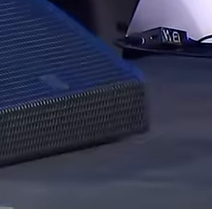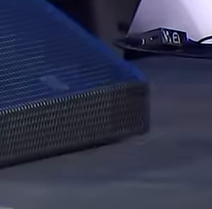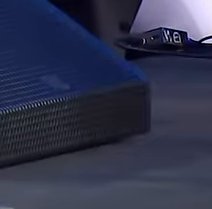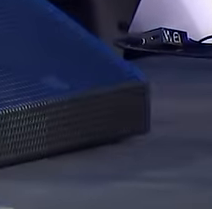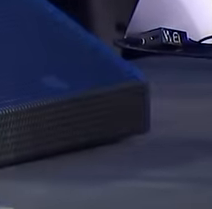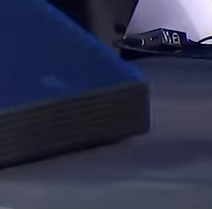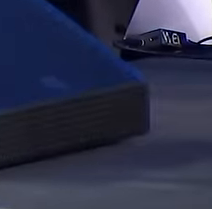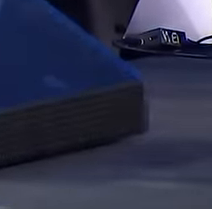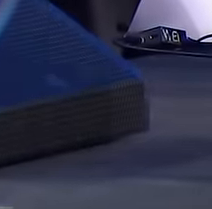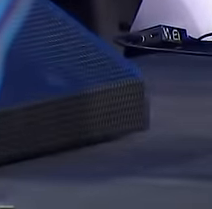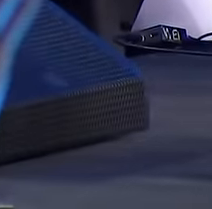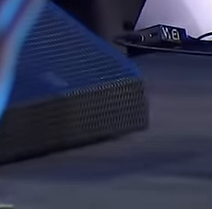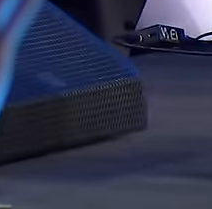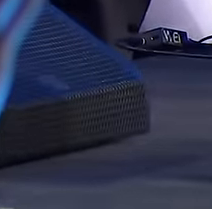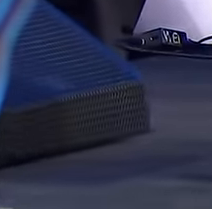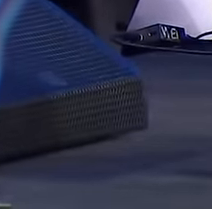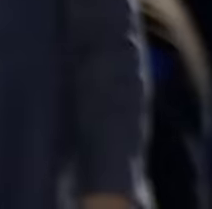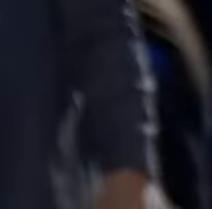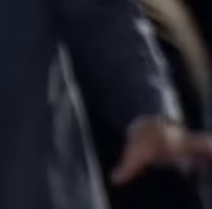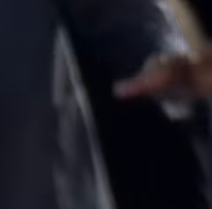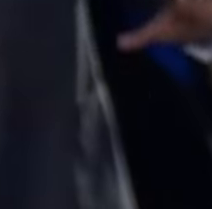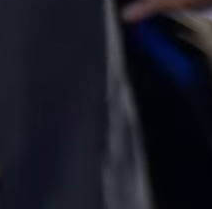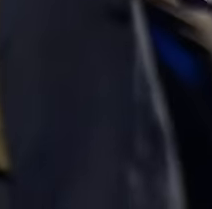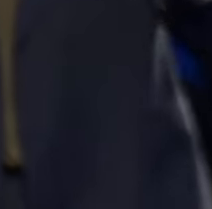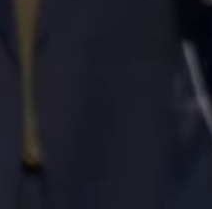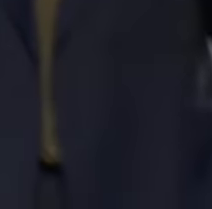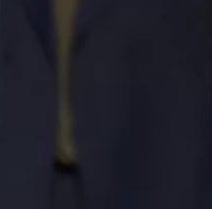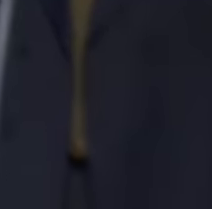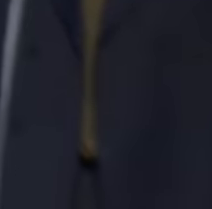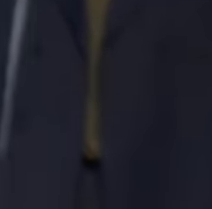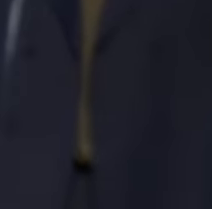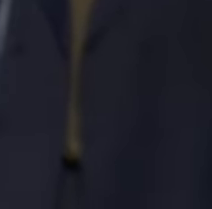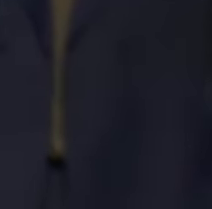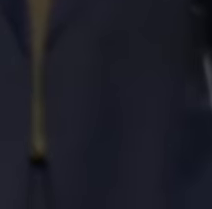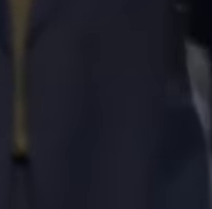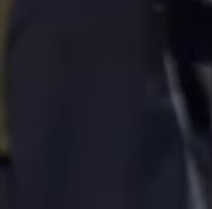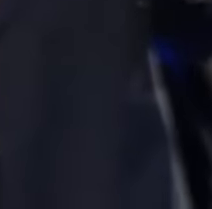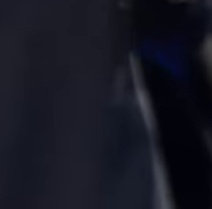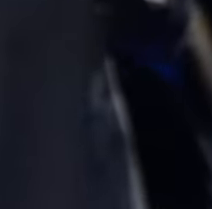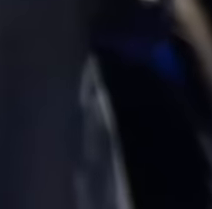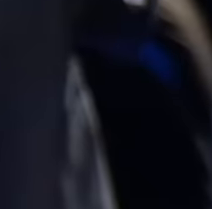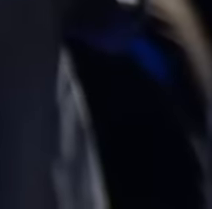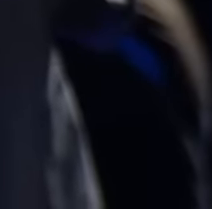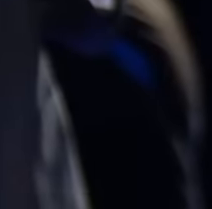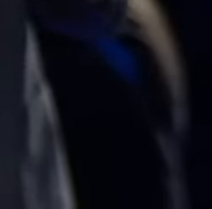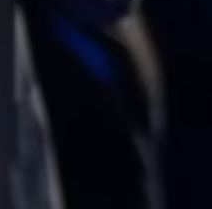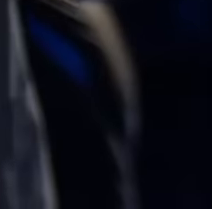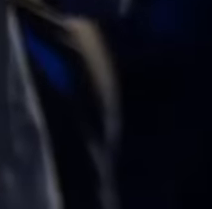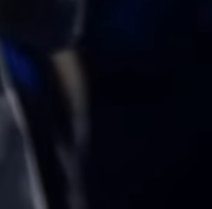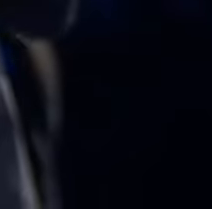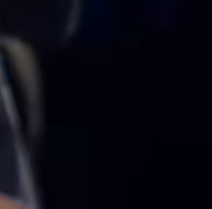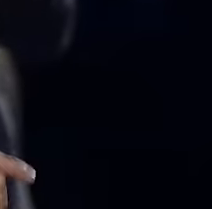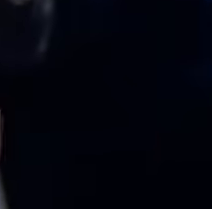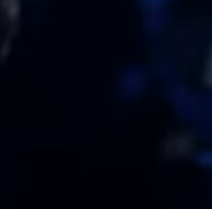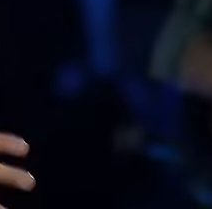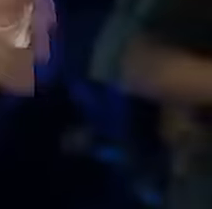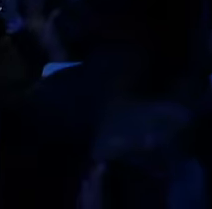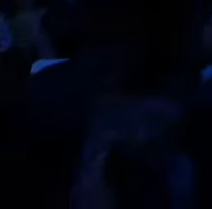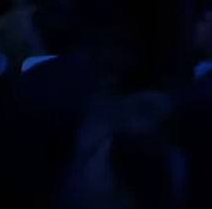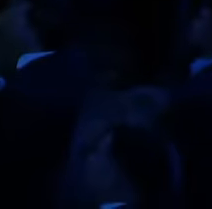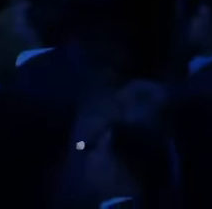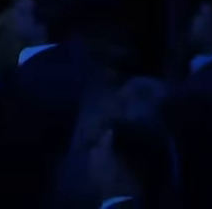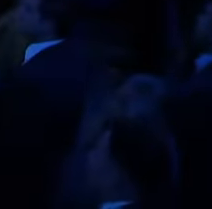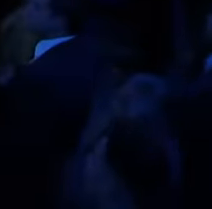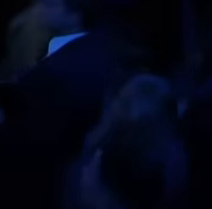Pastors, bishops, pastores, obispos. Can you turn around towards the people now? ¿Puede voltear hacia la gente? Because